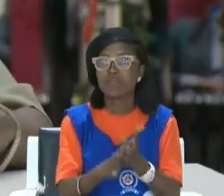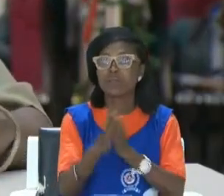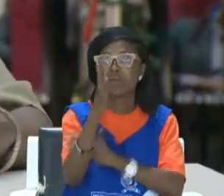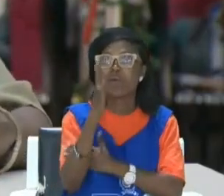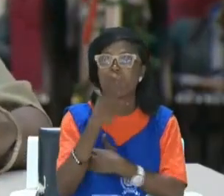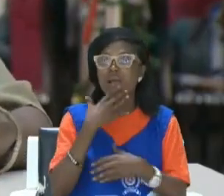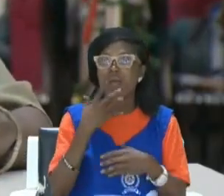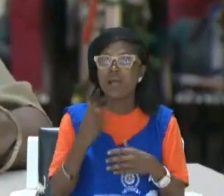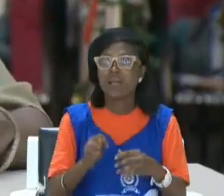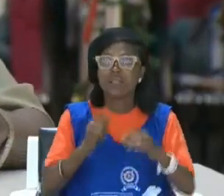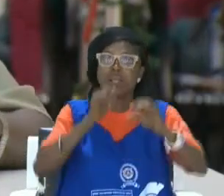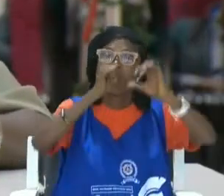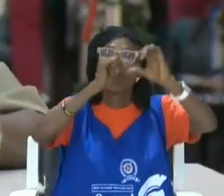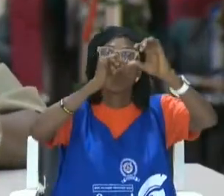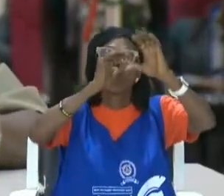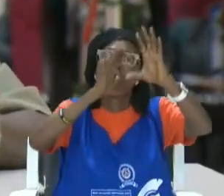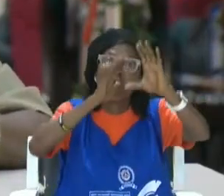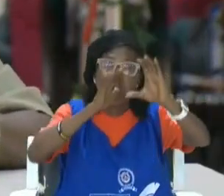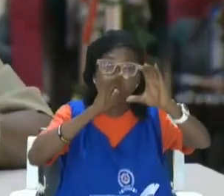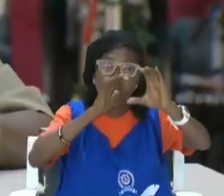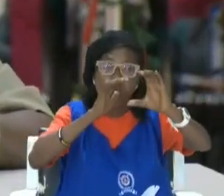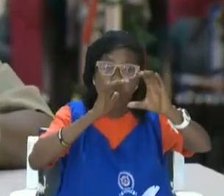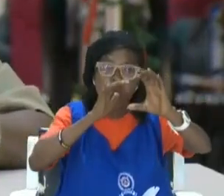the trumpet will sound,